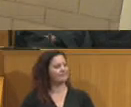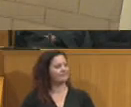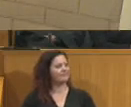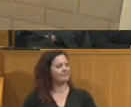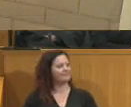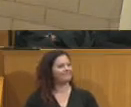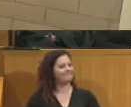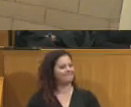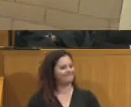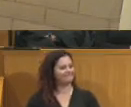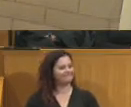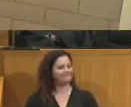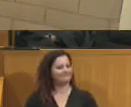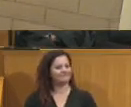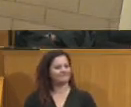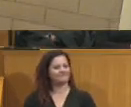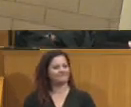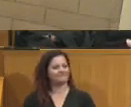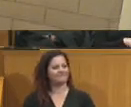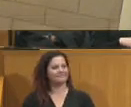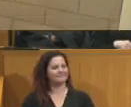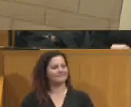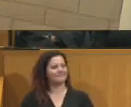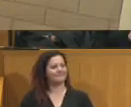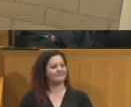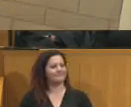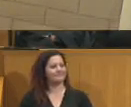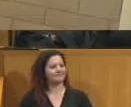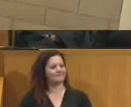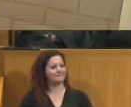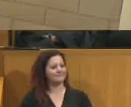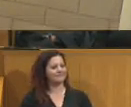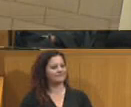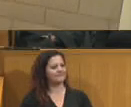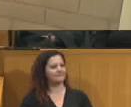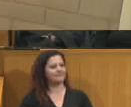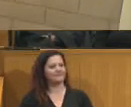a stronger Charlotte. Thank you. God bless. Thank you very much.